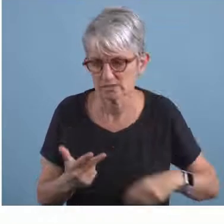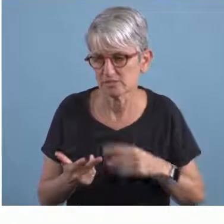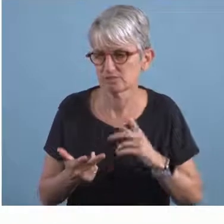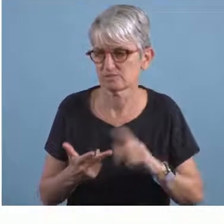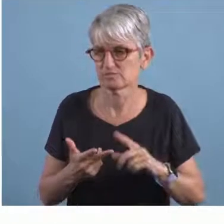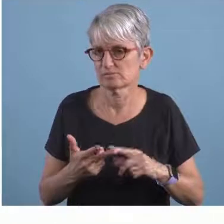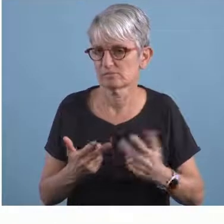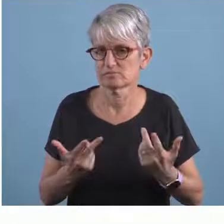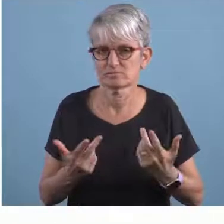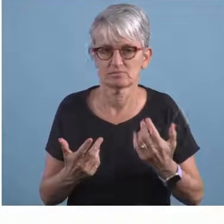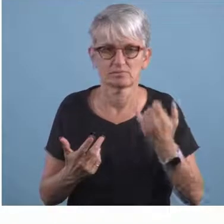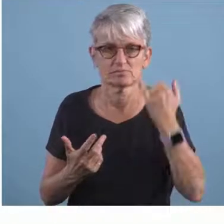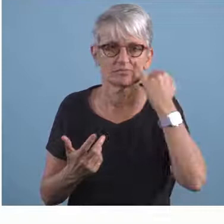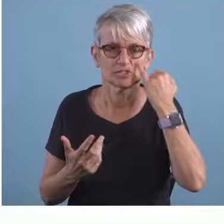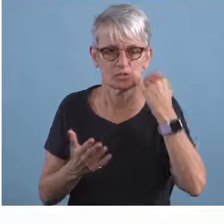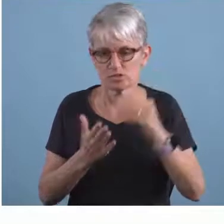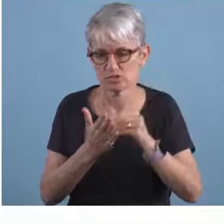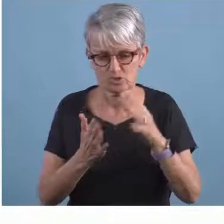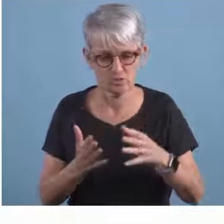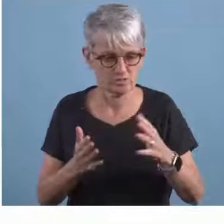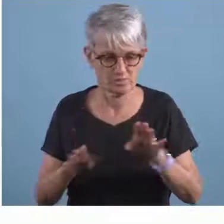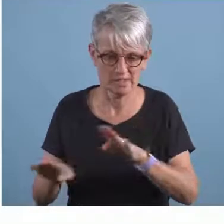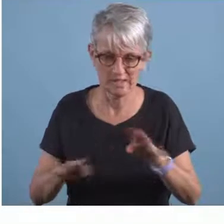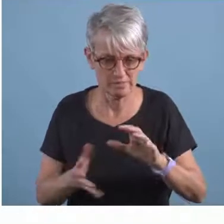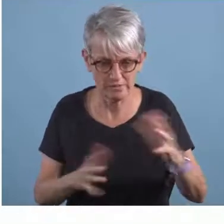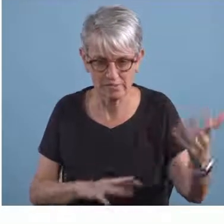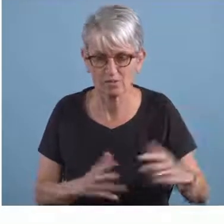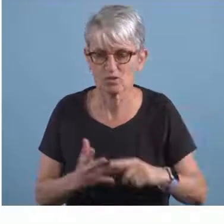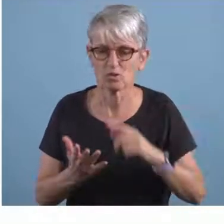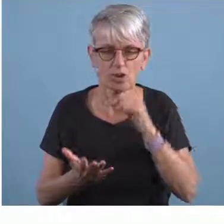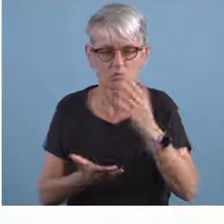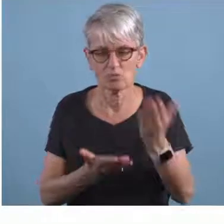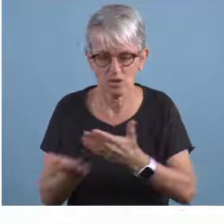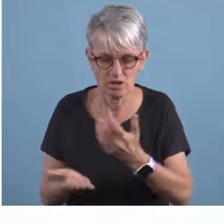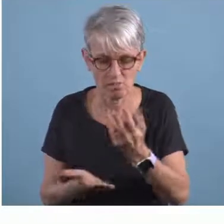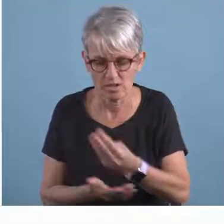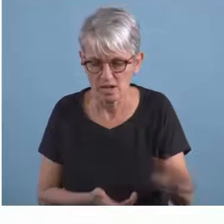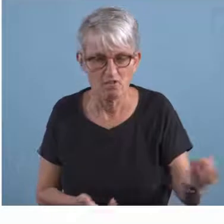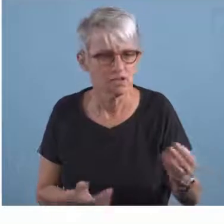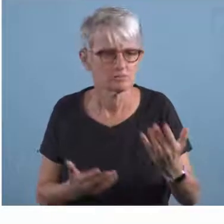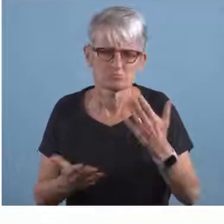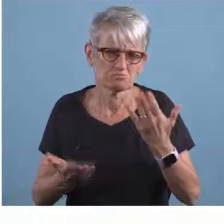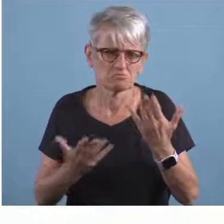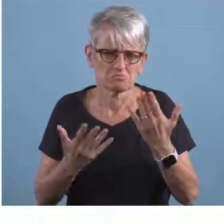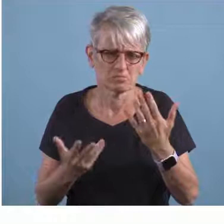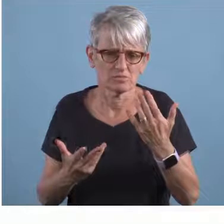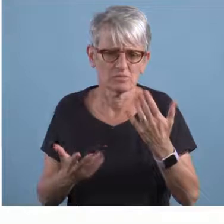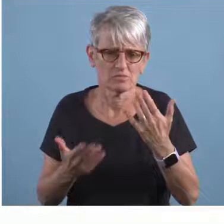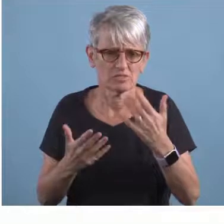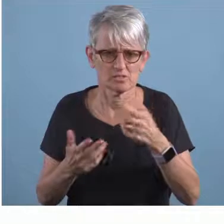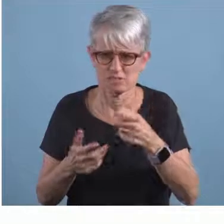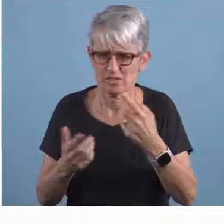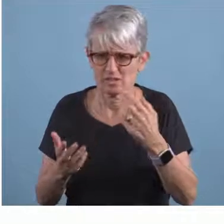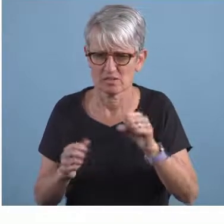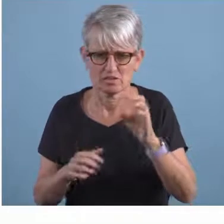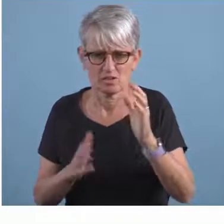couldn't manage the student's behavior, didn't bring the therapy materials. These are all things that you might be asking the facilitator or